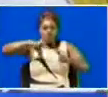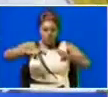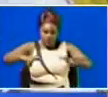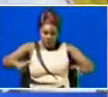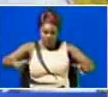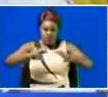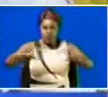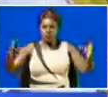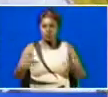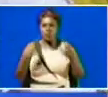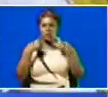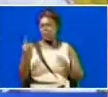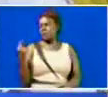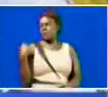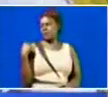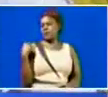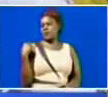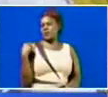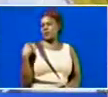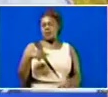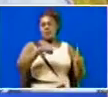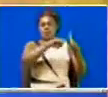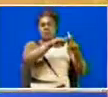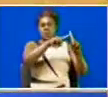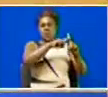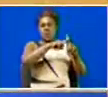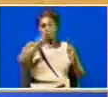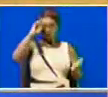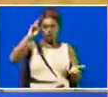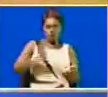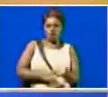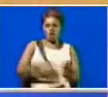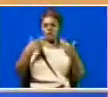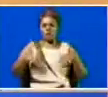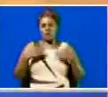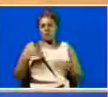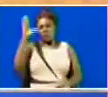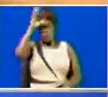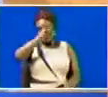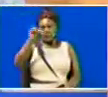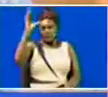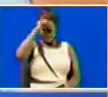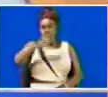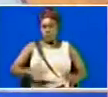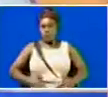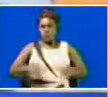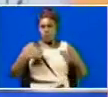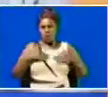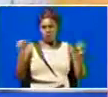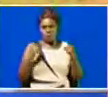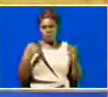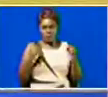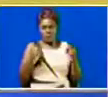When the search team announced yesterday that they had positive IDs of those persons who had been reported missing and the bodies in the morgue,